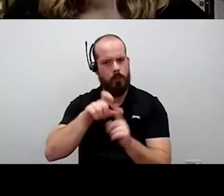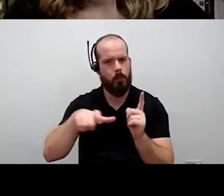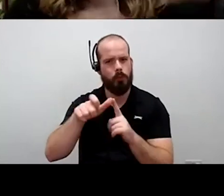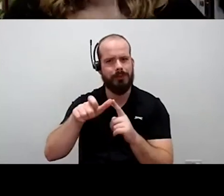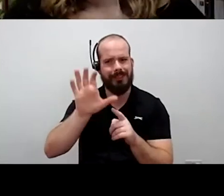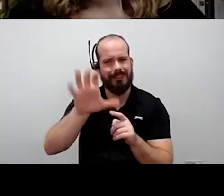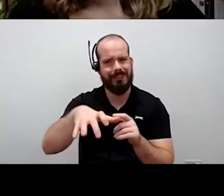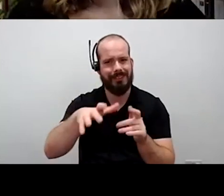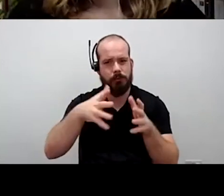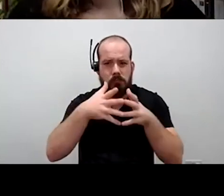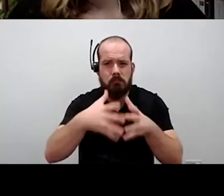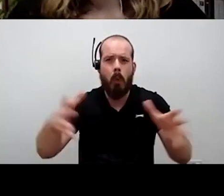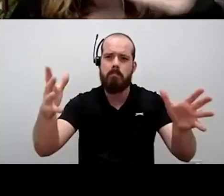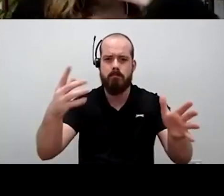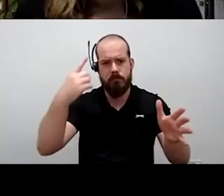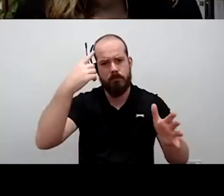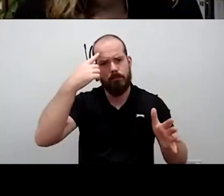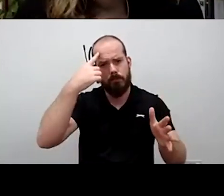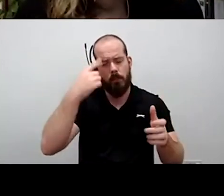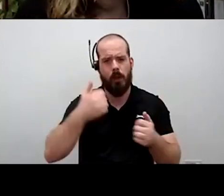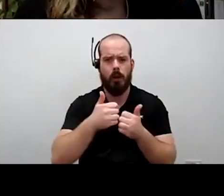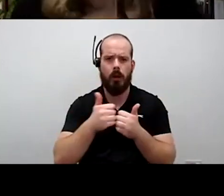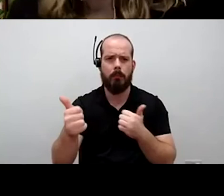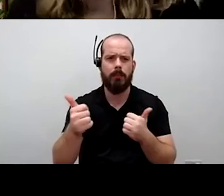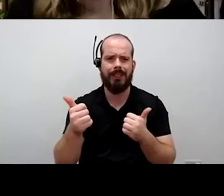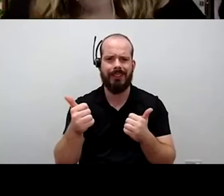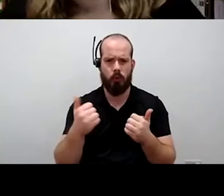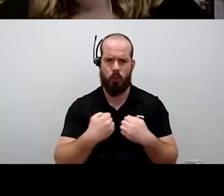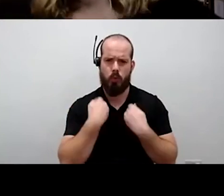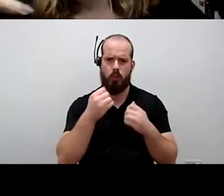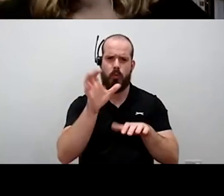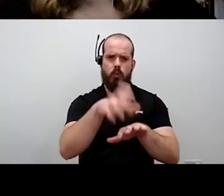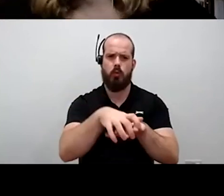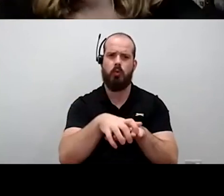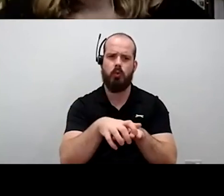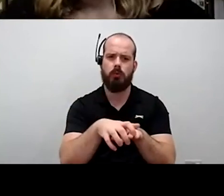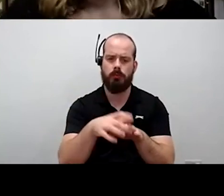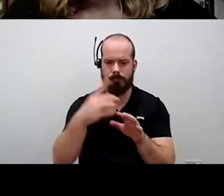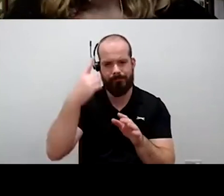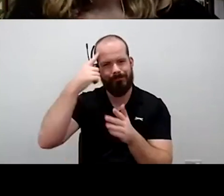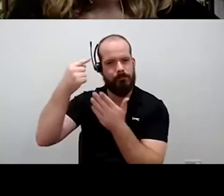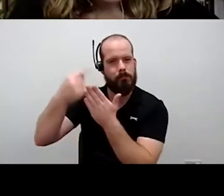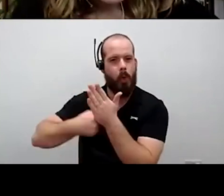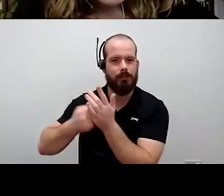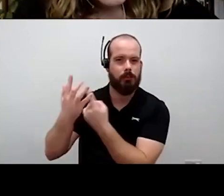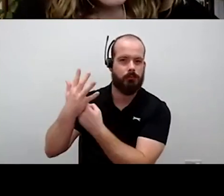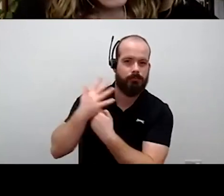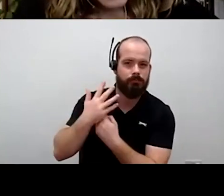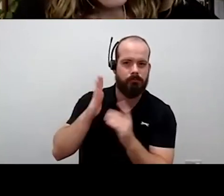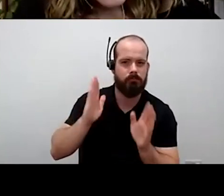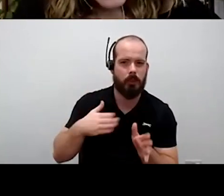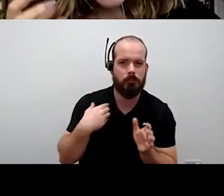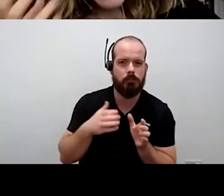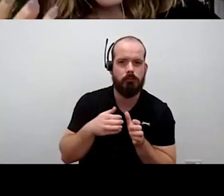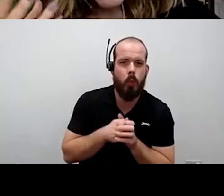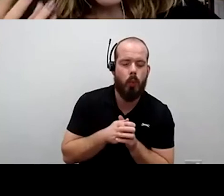is, it's owned by very large companies. But why couldn't we think like that? Well, we can't because we're stuck by the policy. Do you think there's